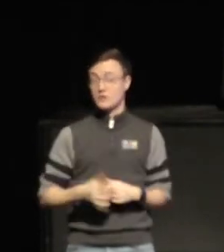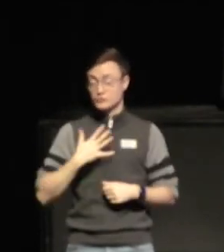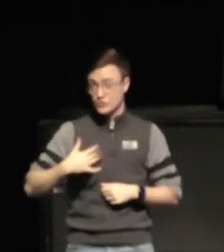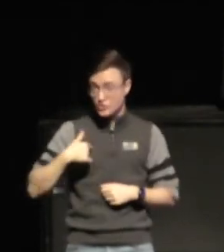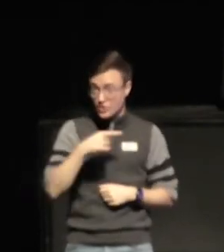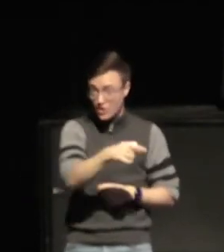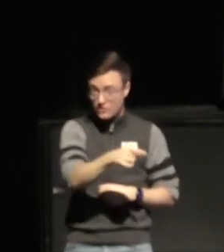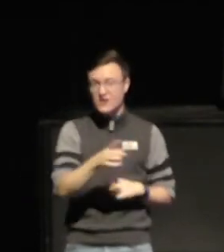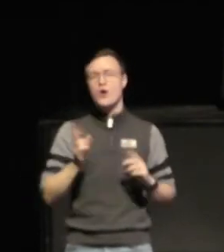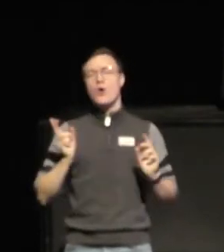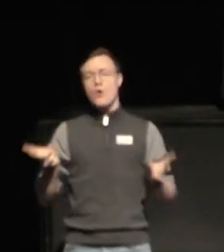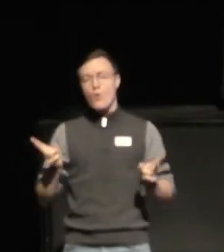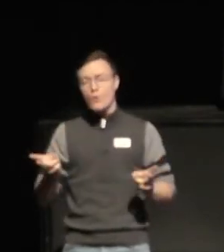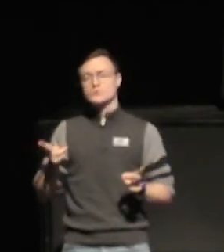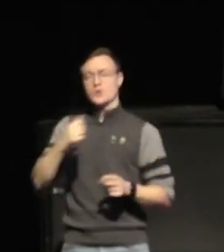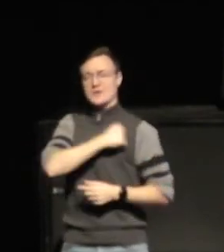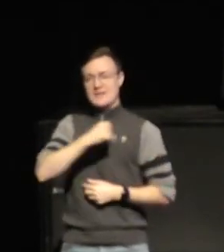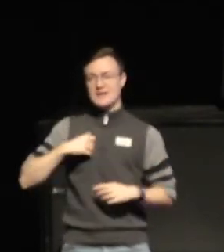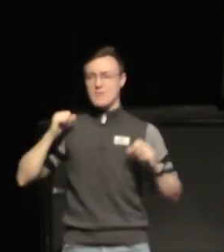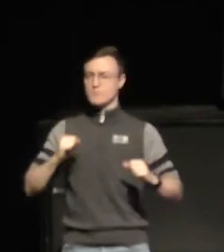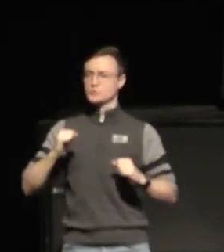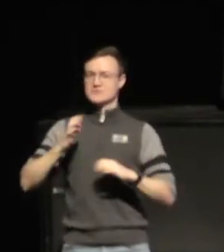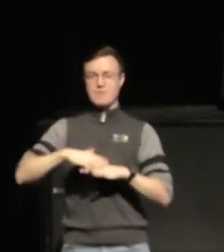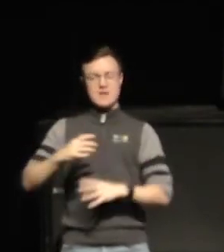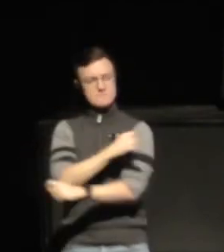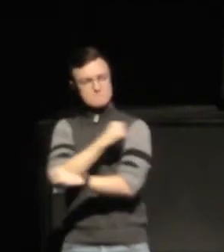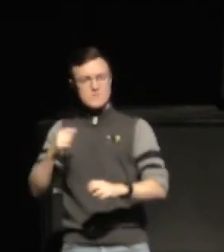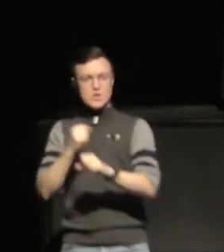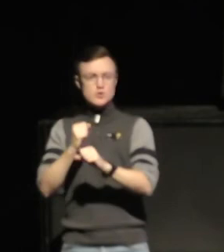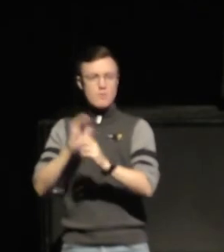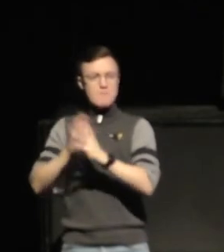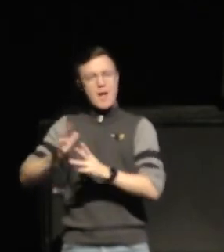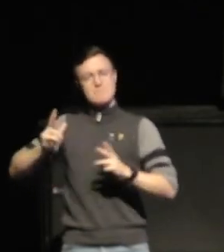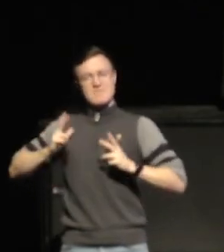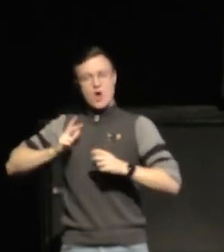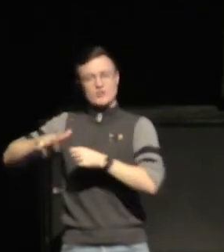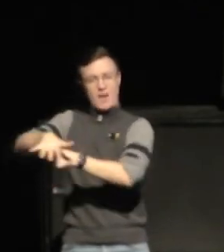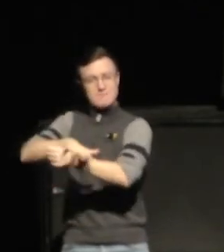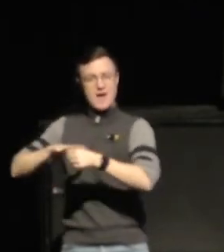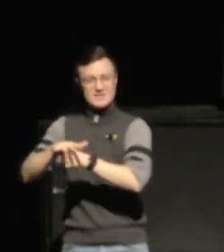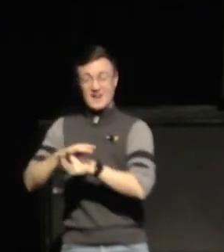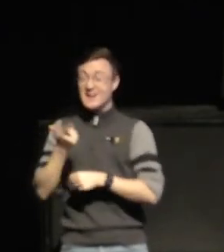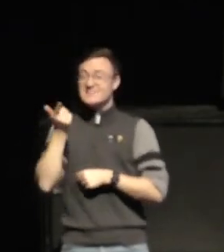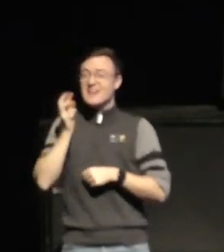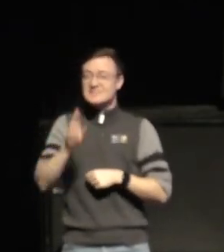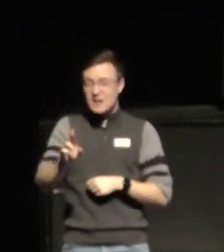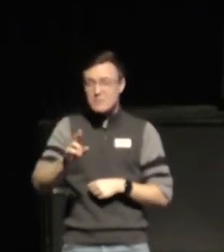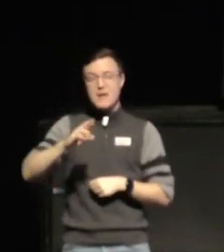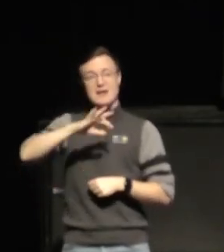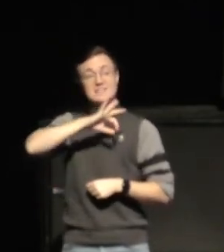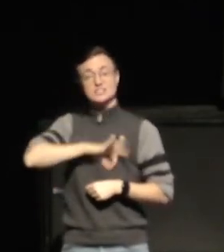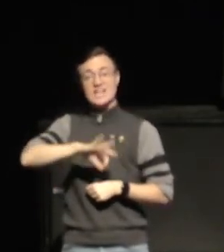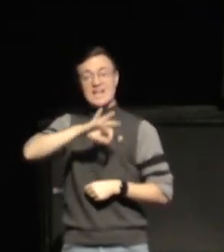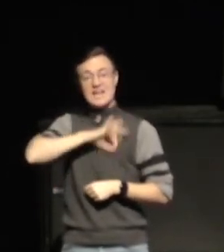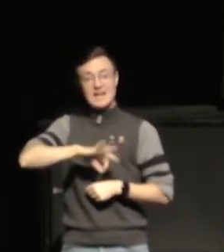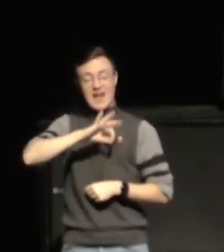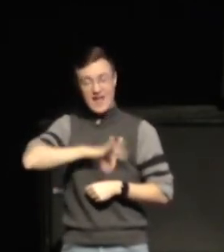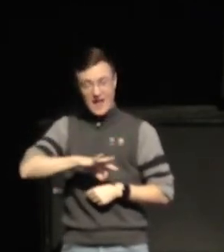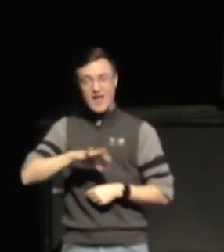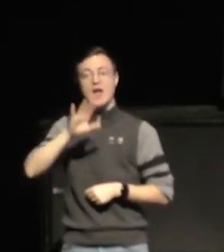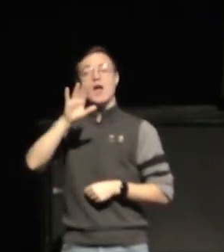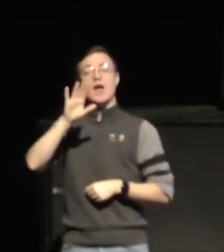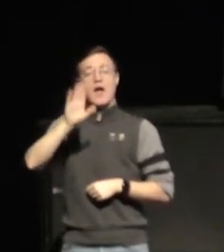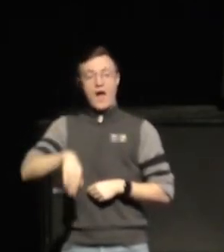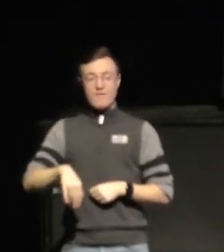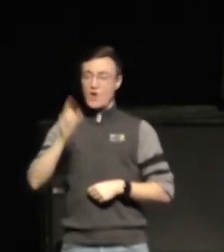comes to working towards the private sector and markets. One example is Chile, that has implemented